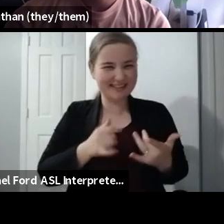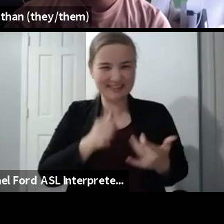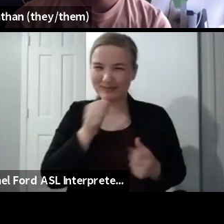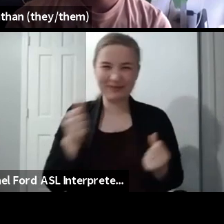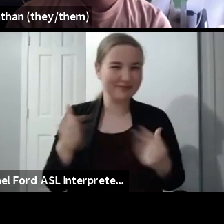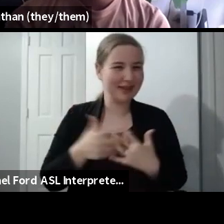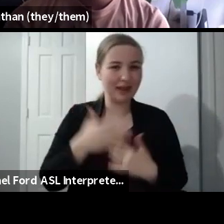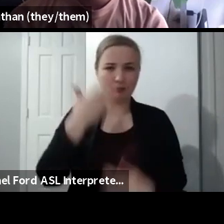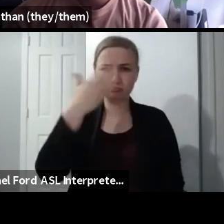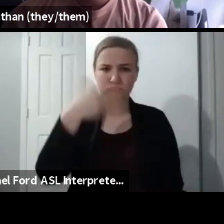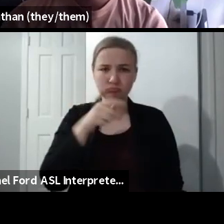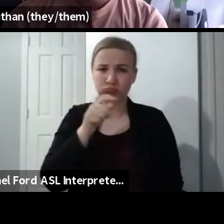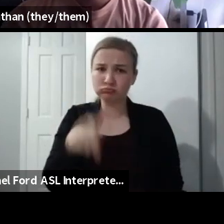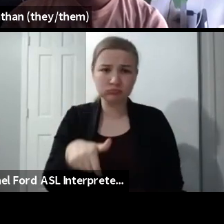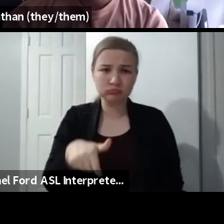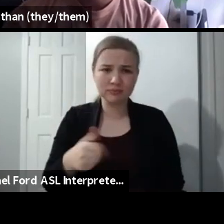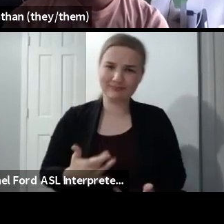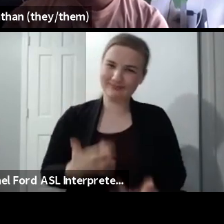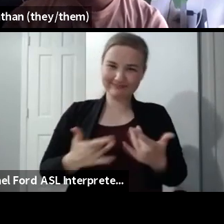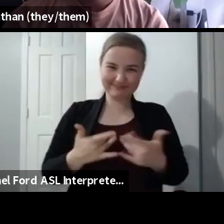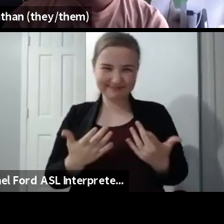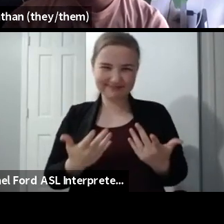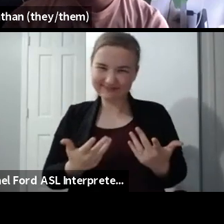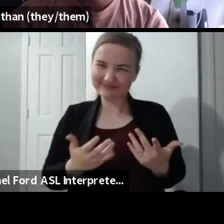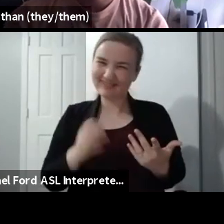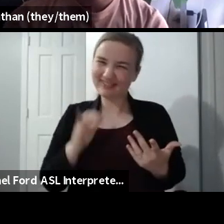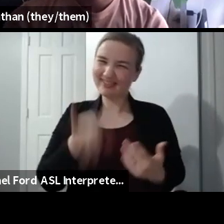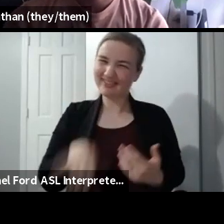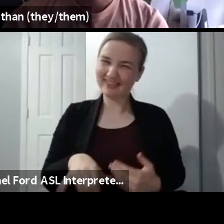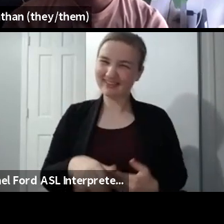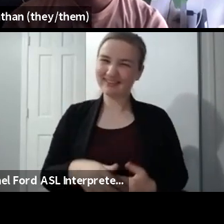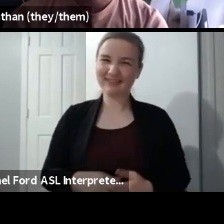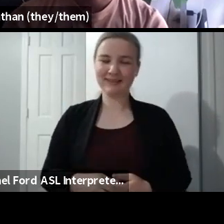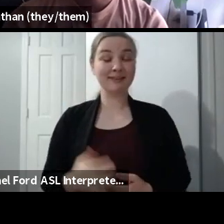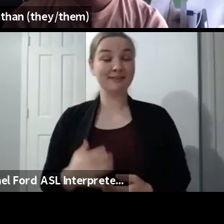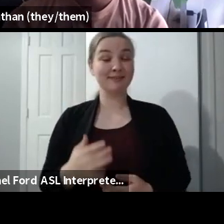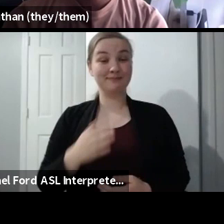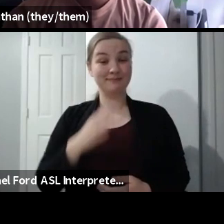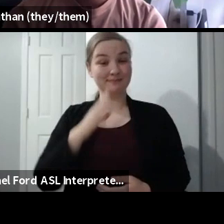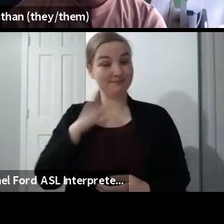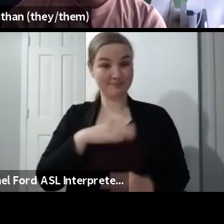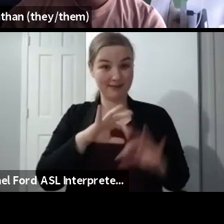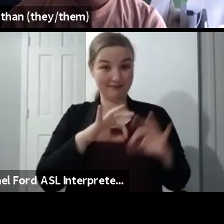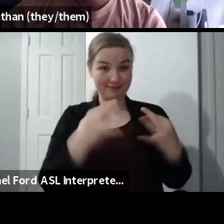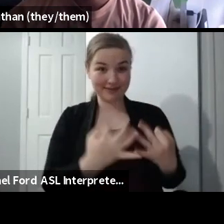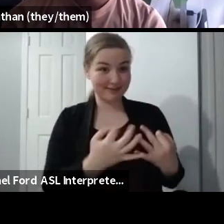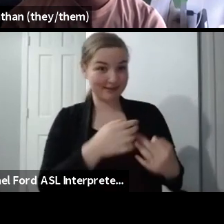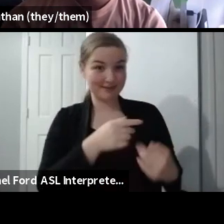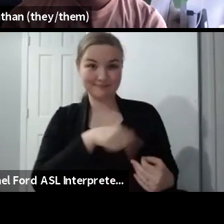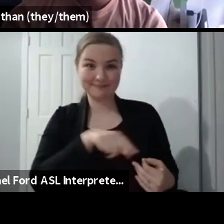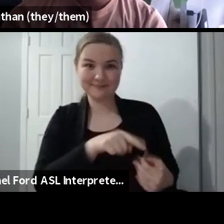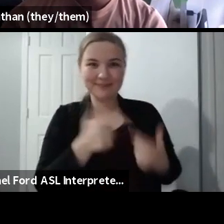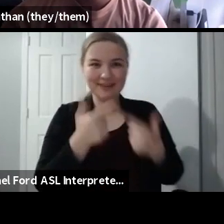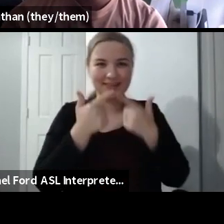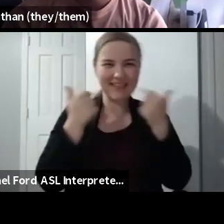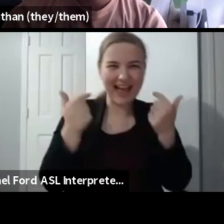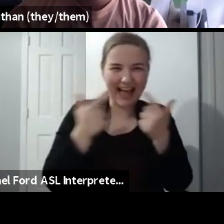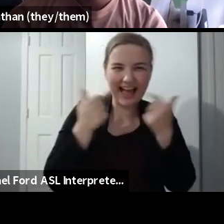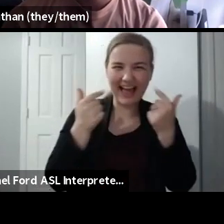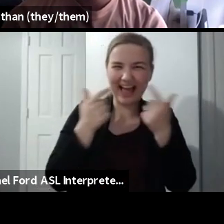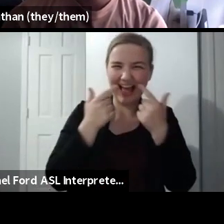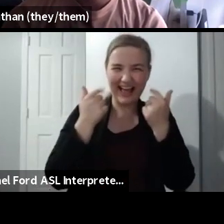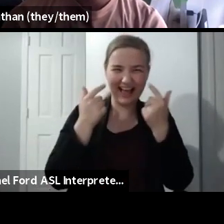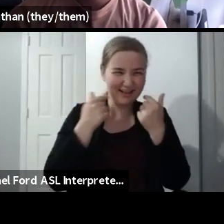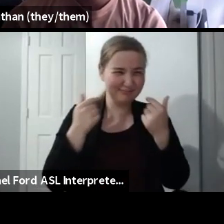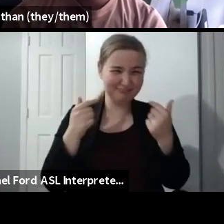like in a, you know, with my family, like finding a way to laugh your ass off, and